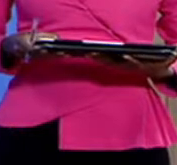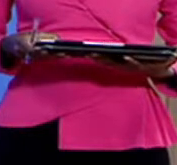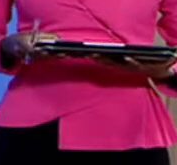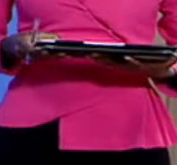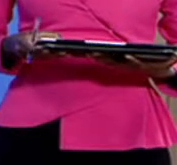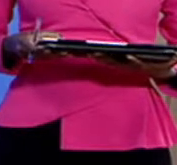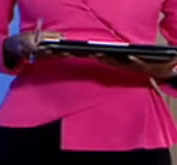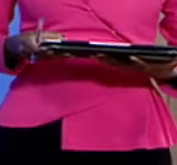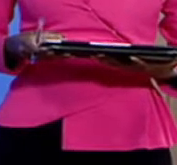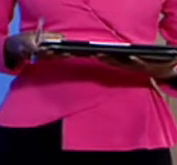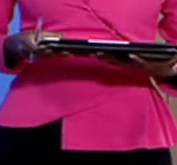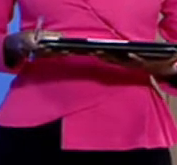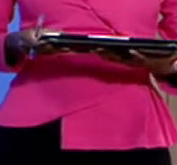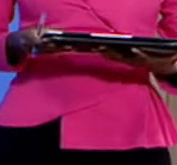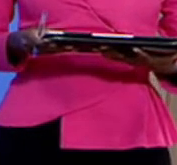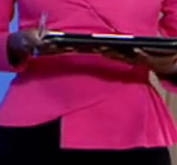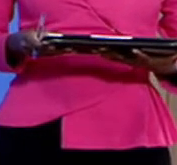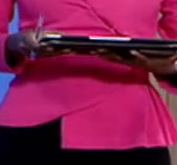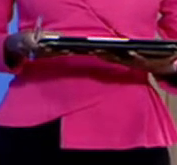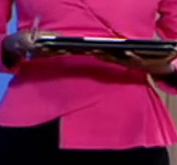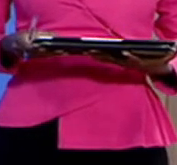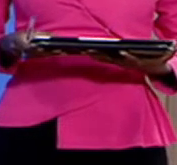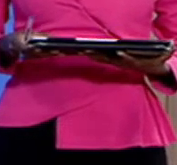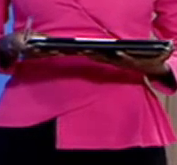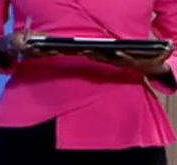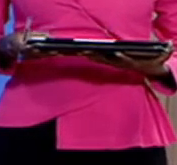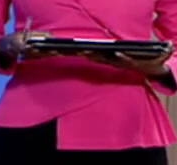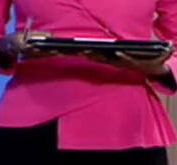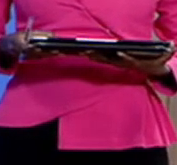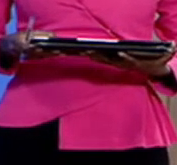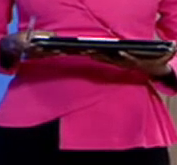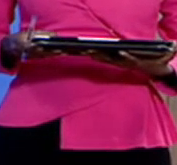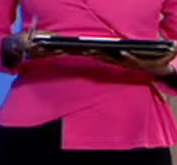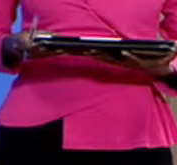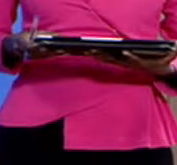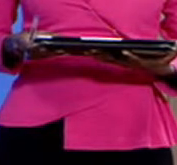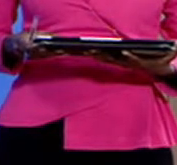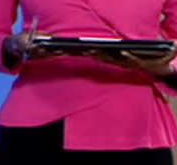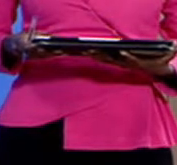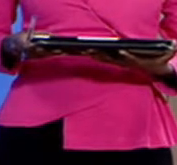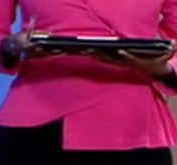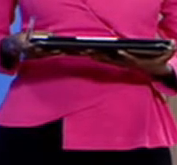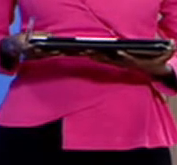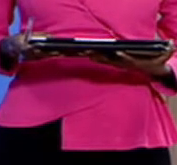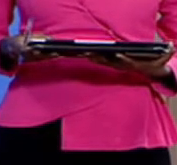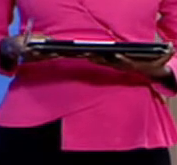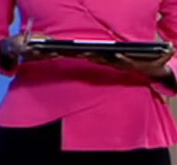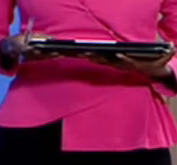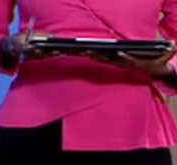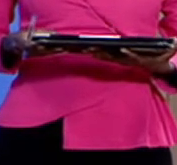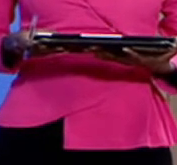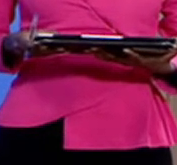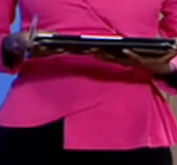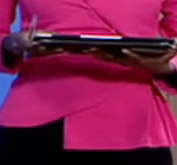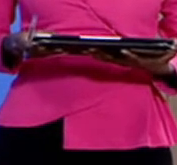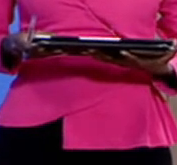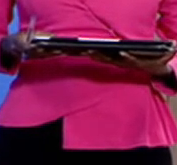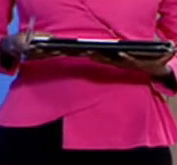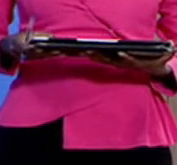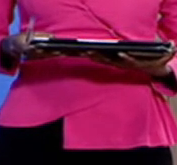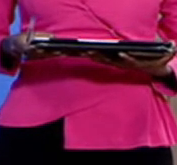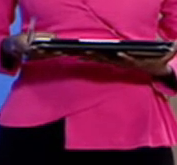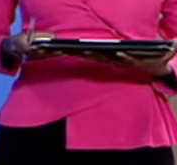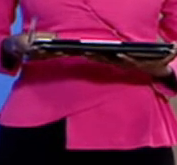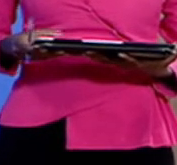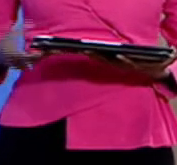government and Football Kenya Federation to sort out the football impasse so that a national soccer team, Harambee Stars, can move